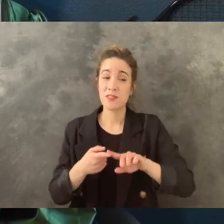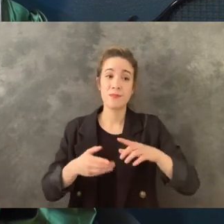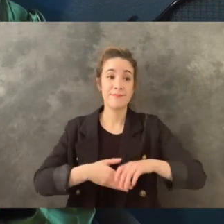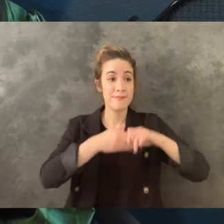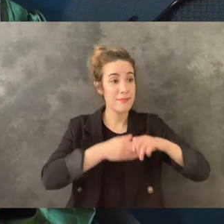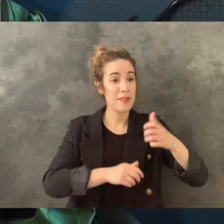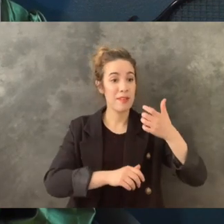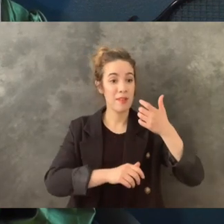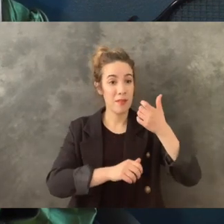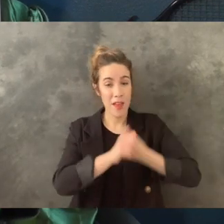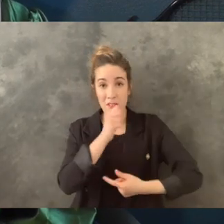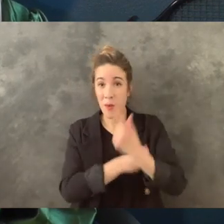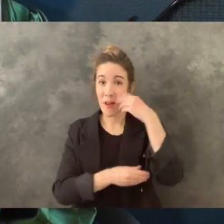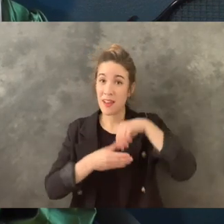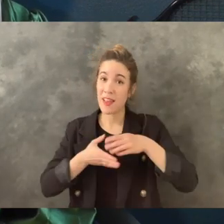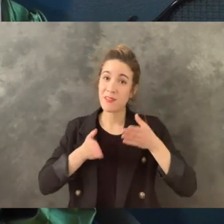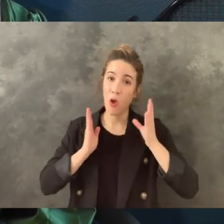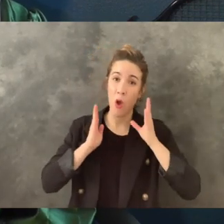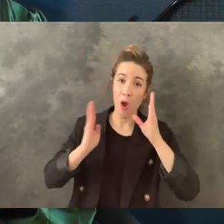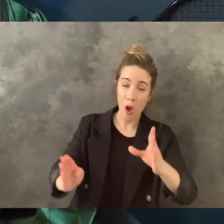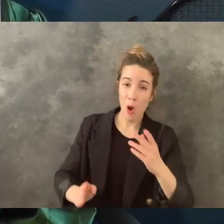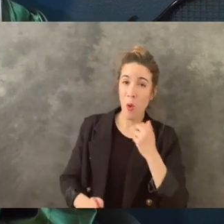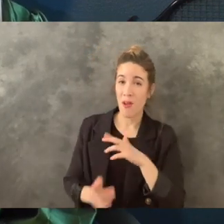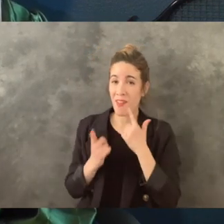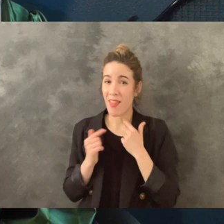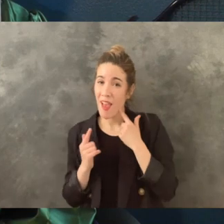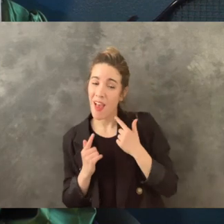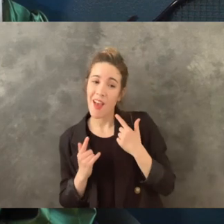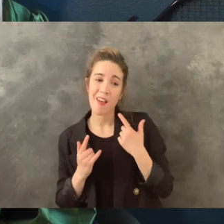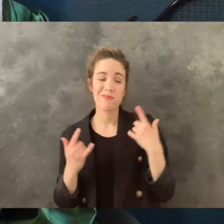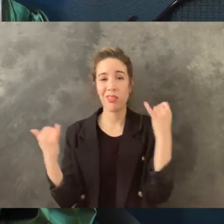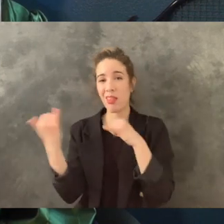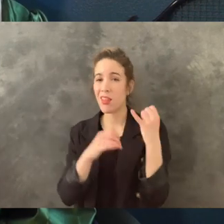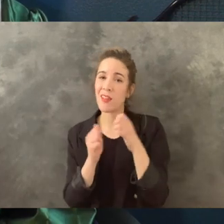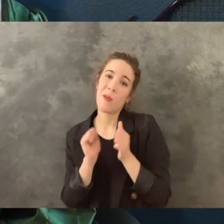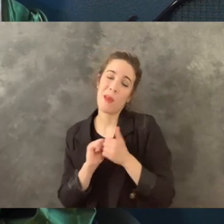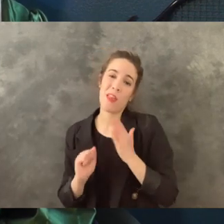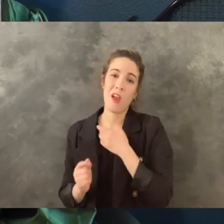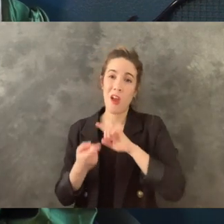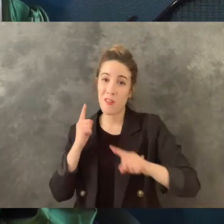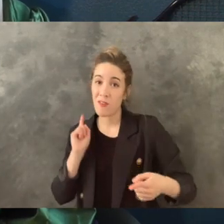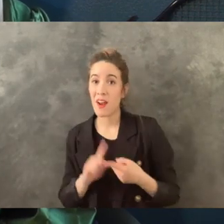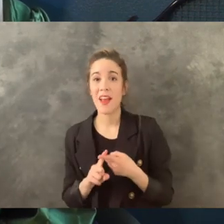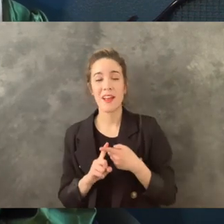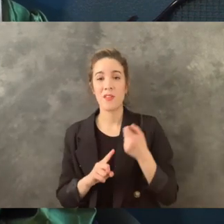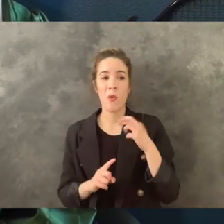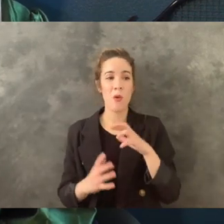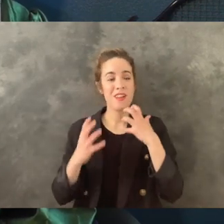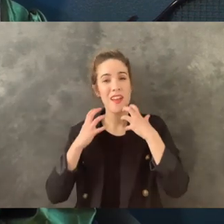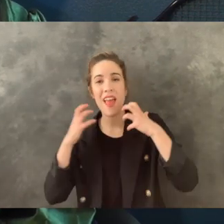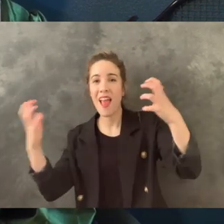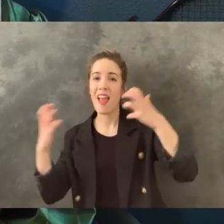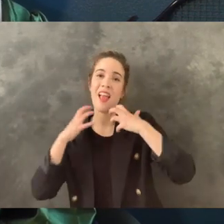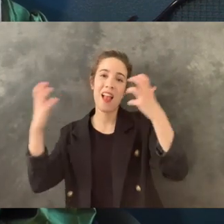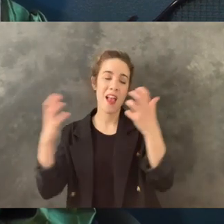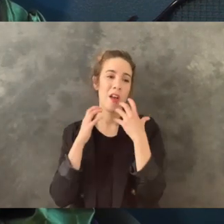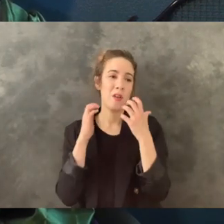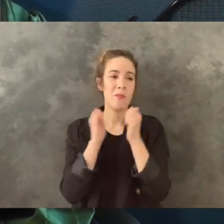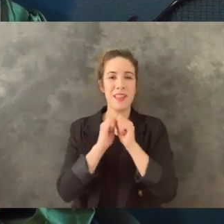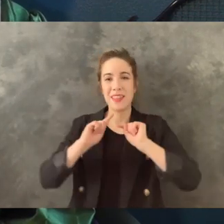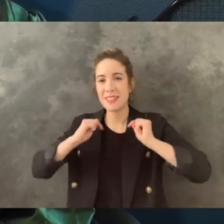everyone we know in the hallway, or laugh and joke around the last 5 minutes of class with our closest friends, or chant loudly in a team huddle